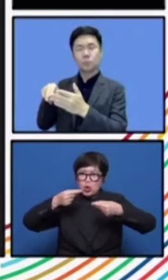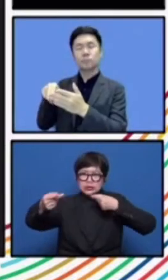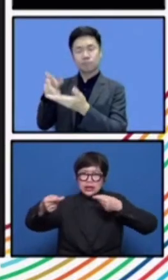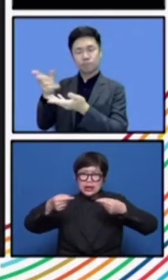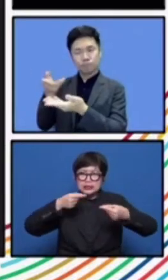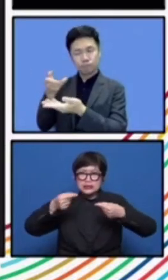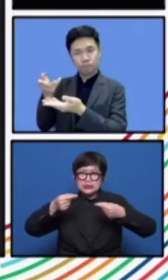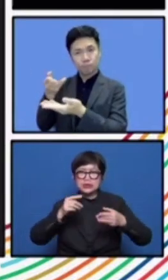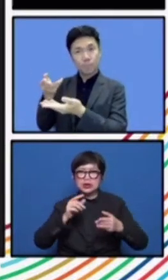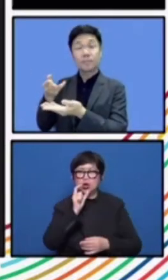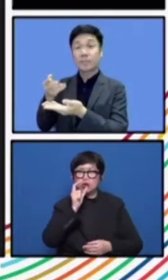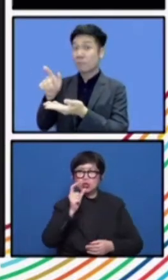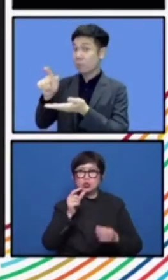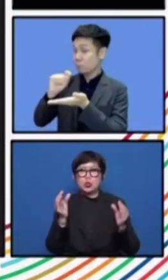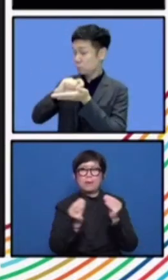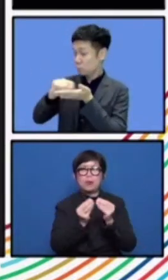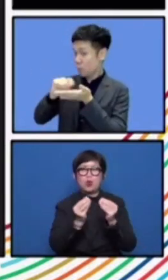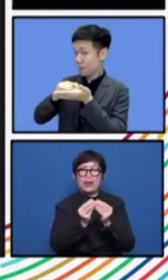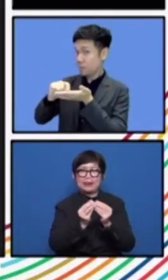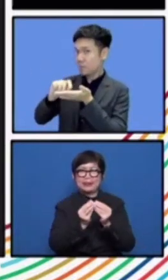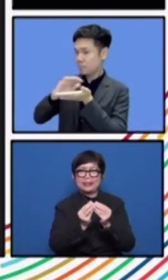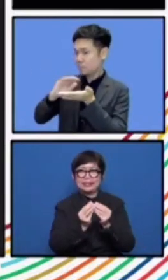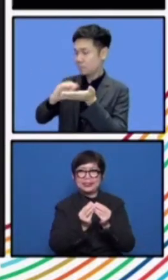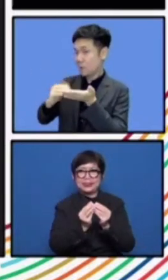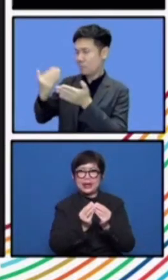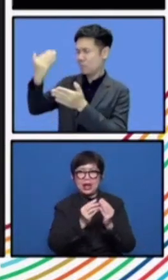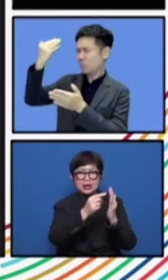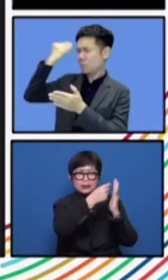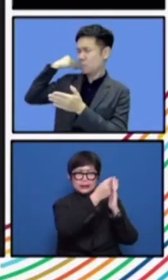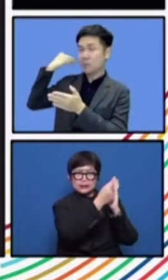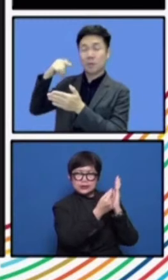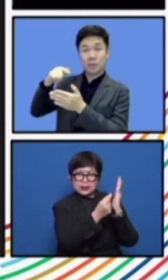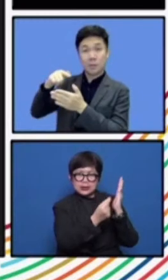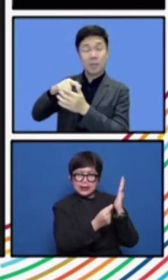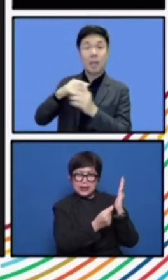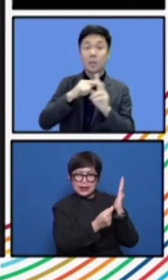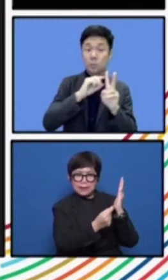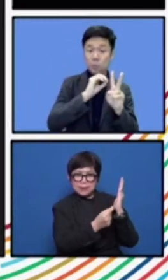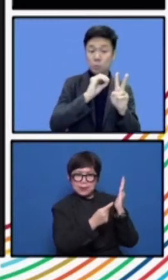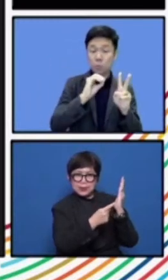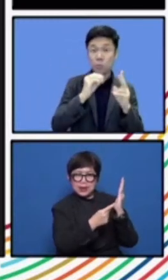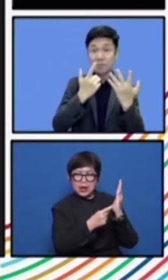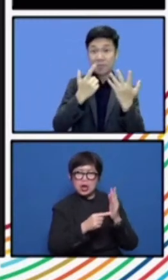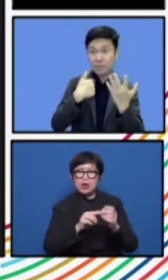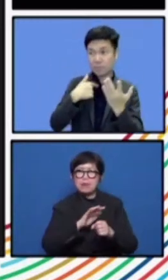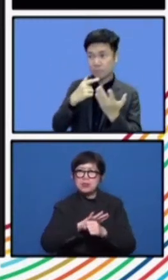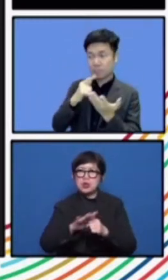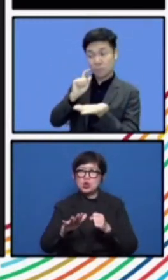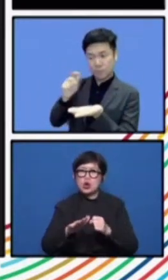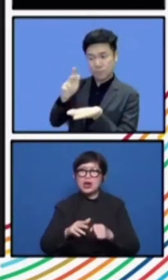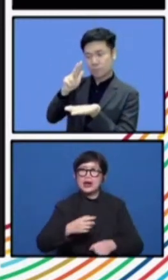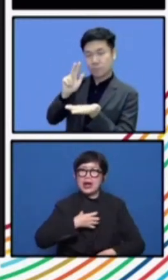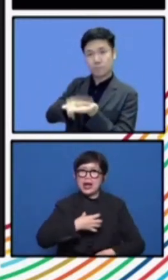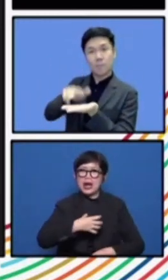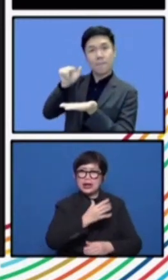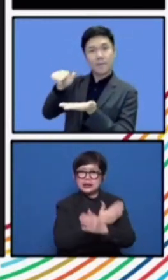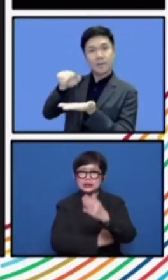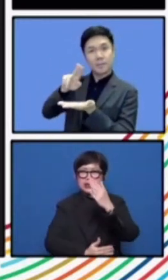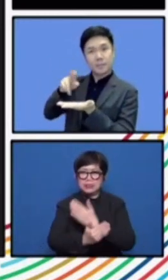attracting States and signed the convention in 2007. and